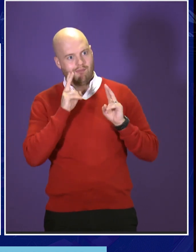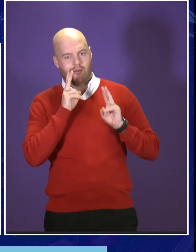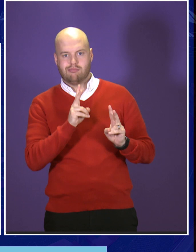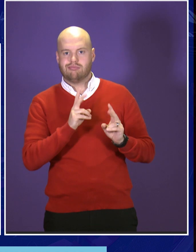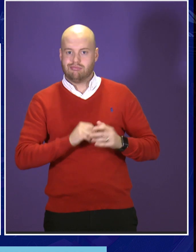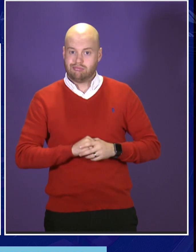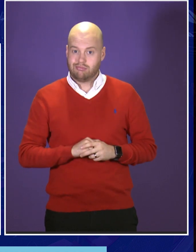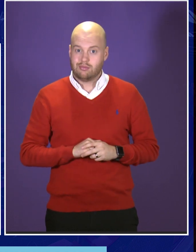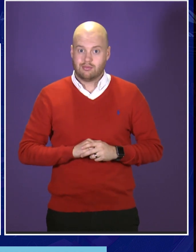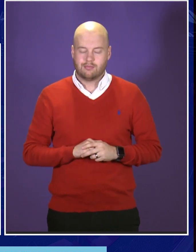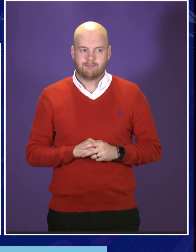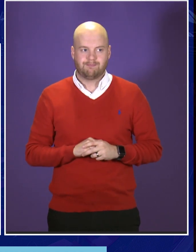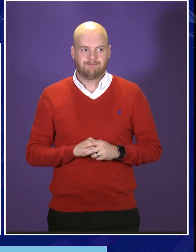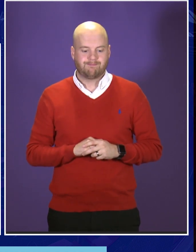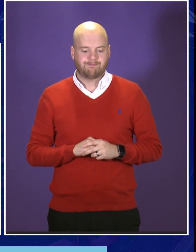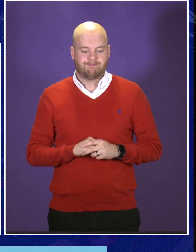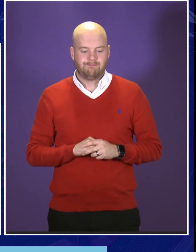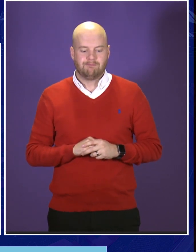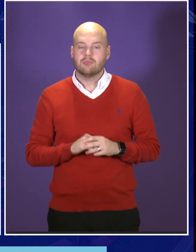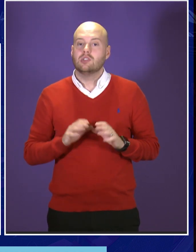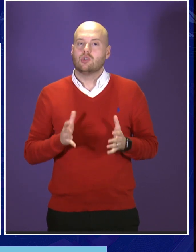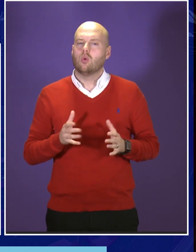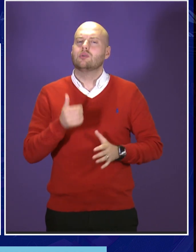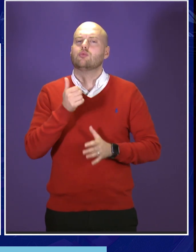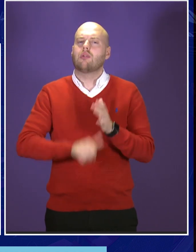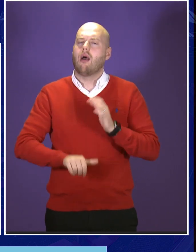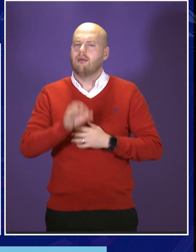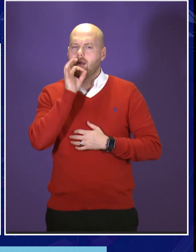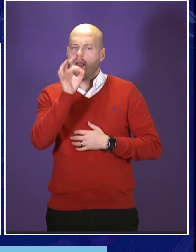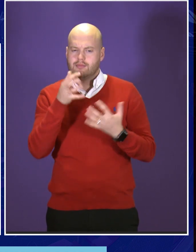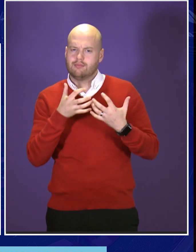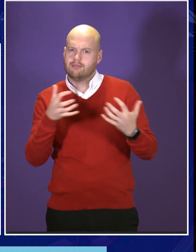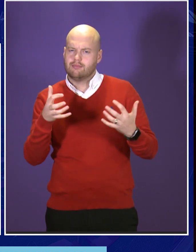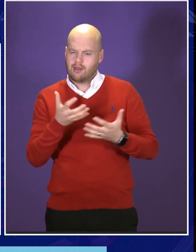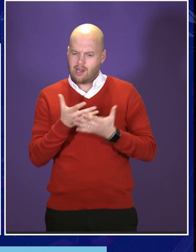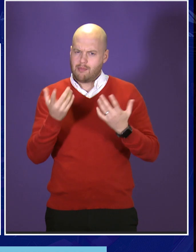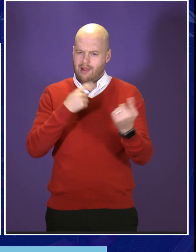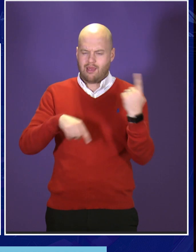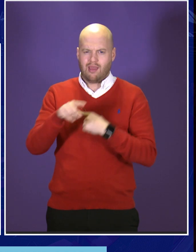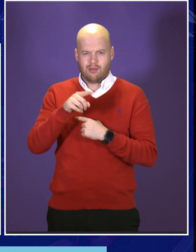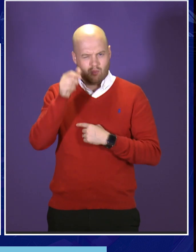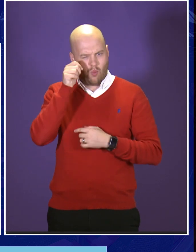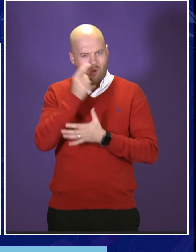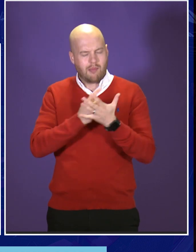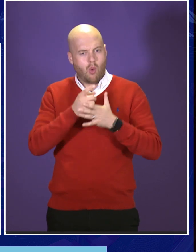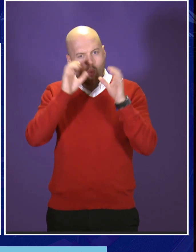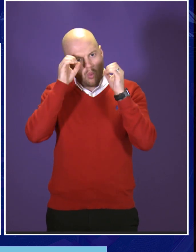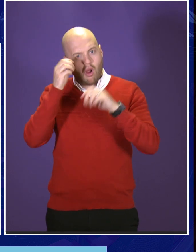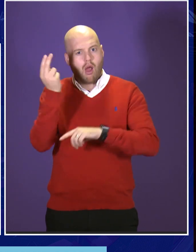real life. So to start off, how many people here have heard of Google Arts and Culture?